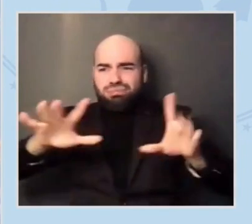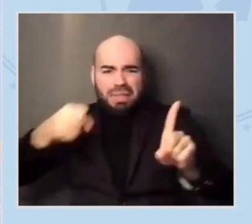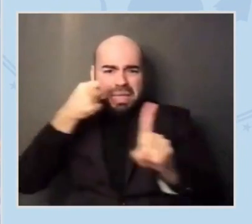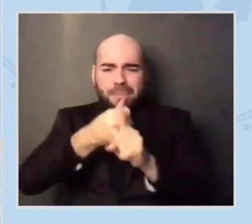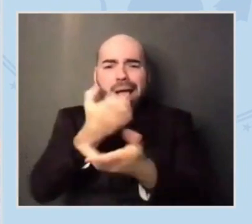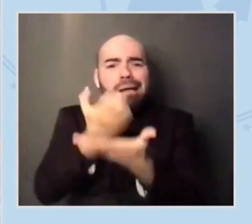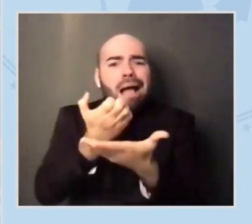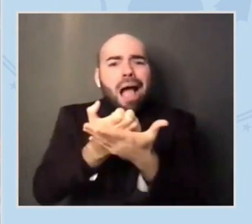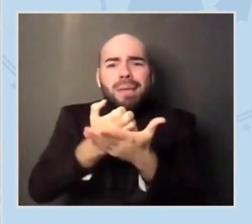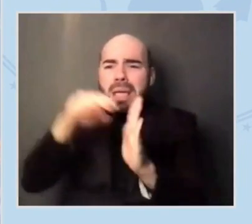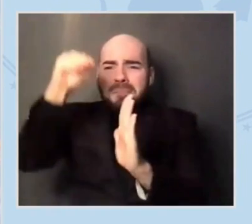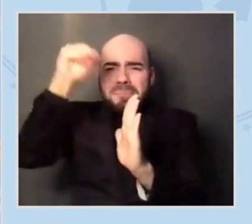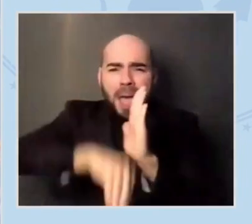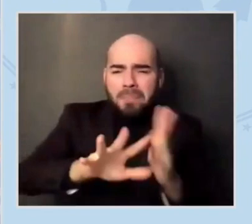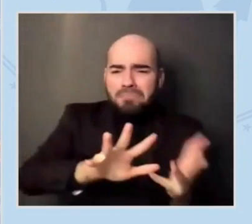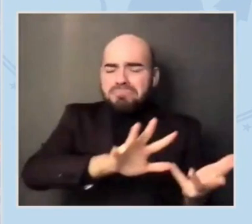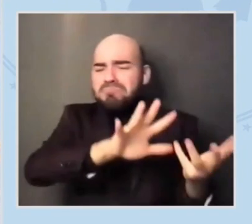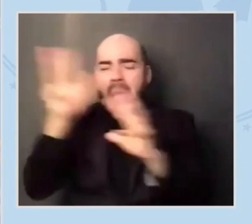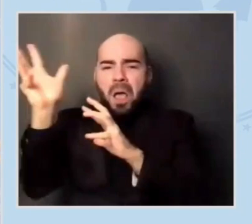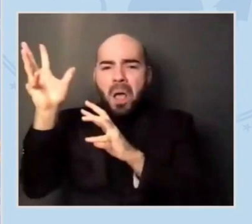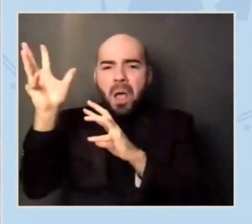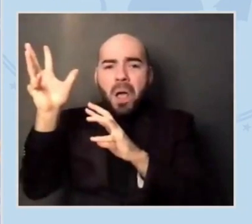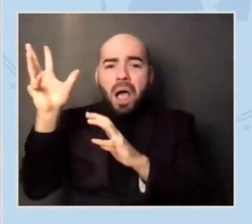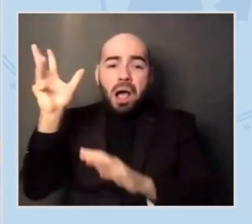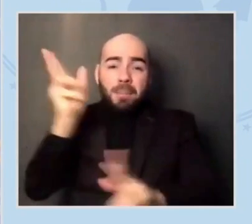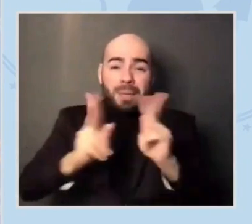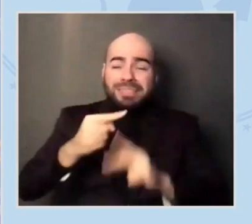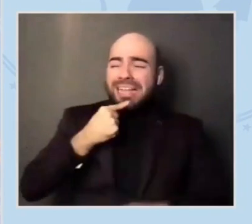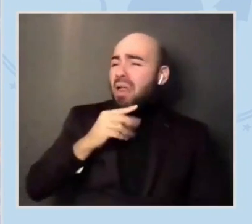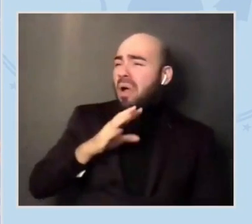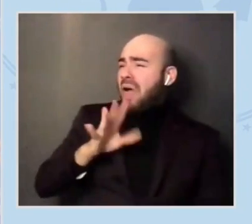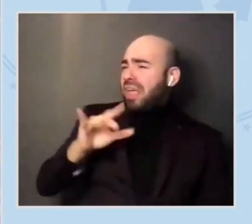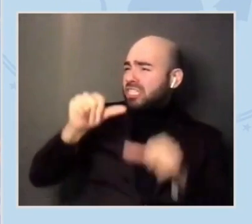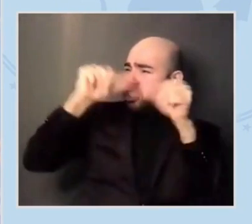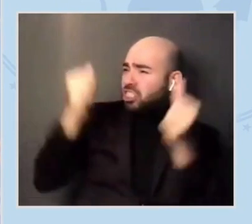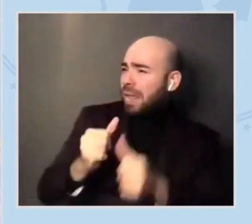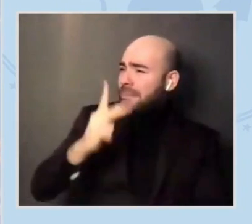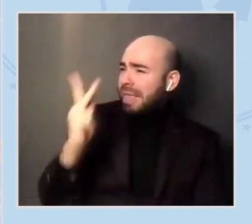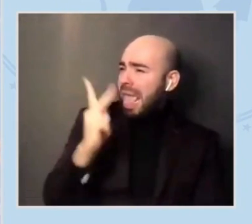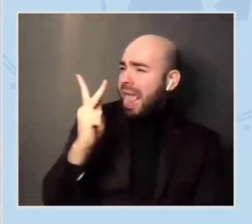recovery K-shaped. Well, like the two lines coming off of a K,